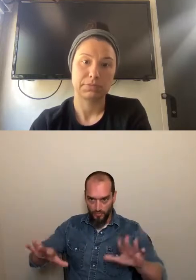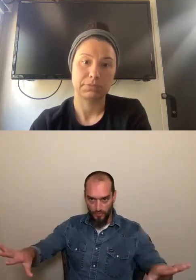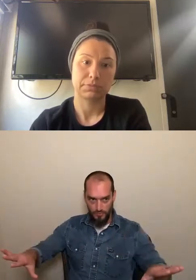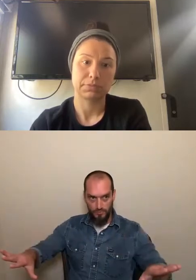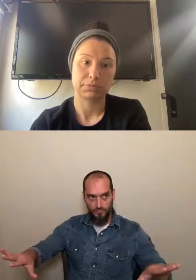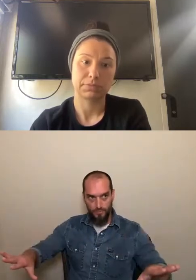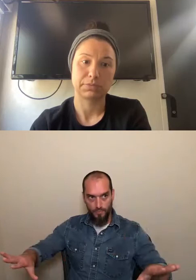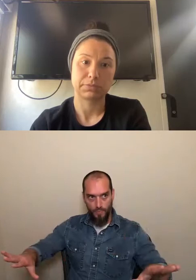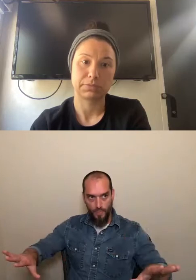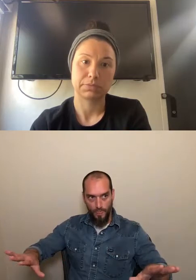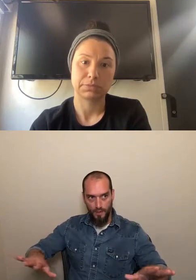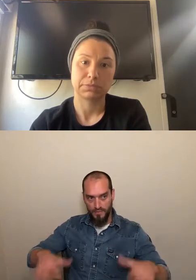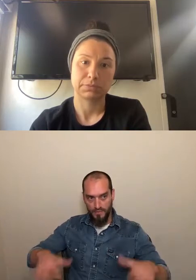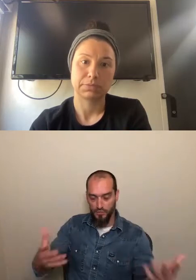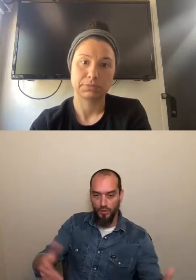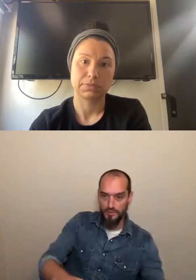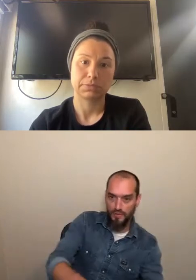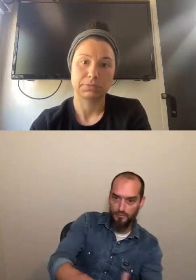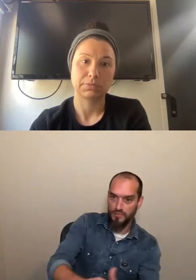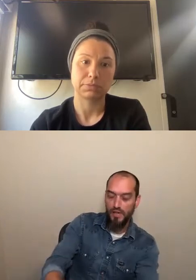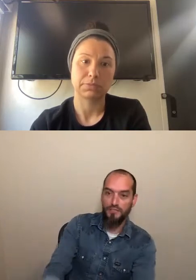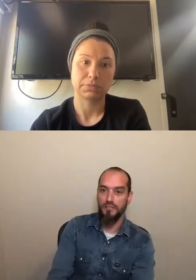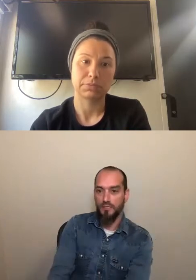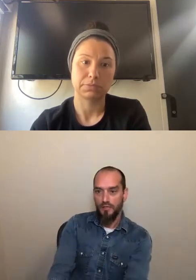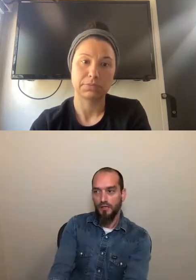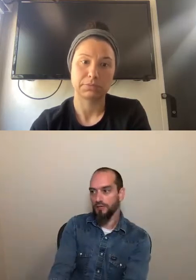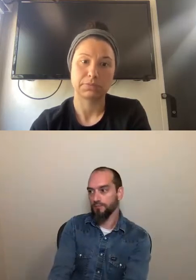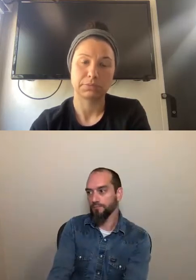from other molds. I mean, does it show up in samples? Yes.